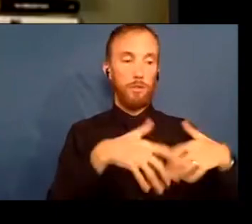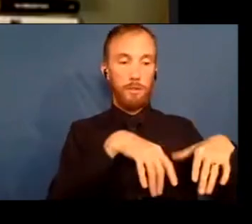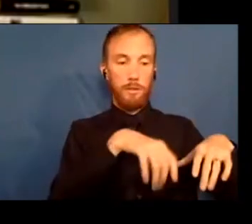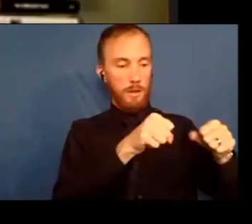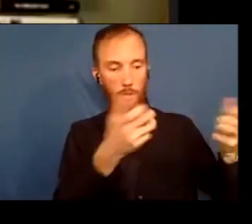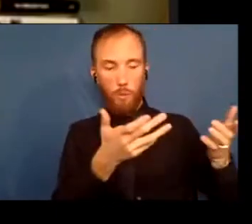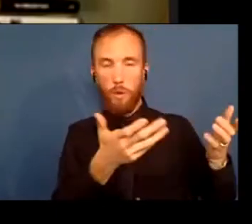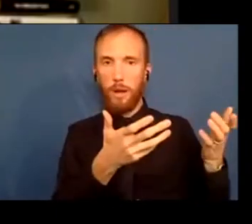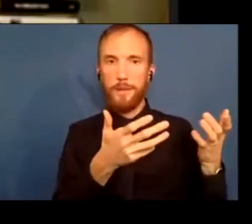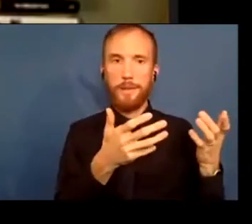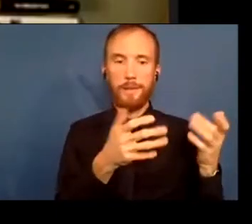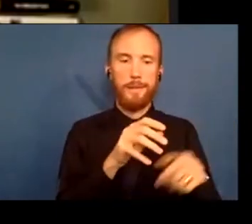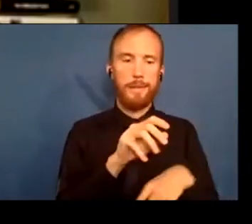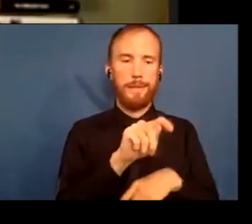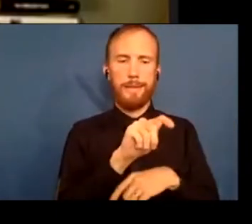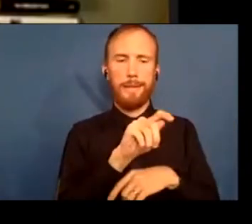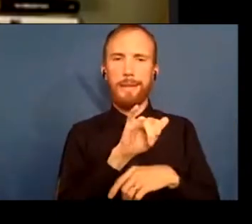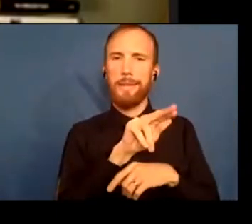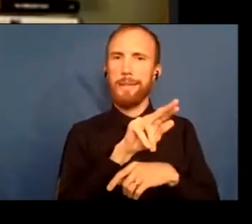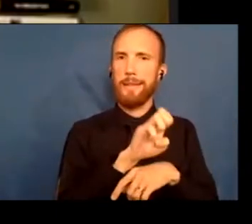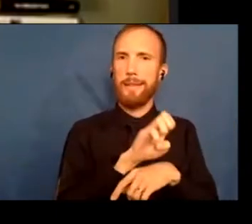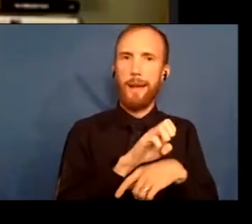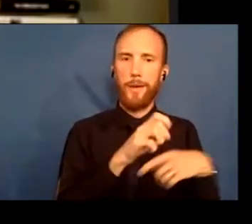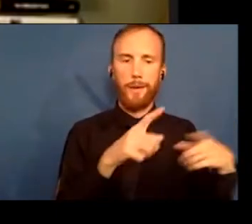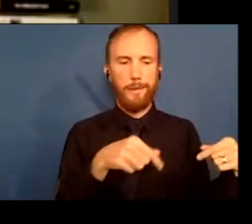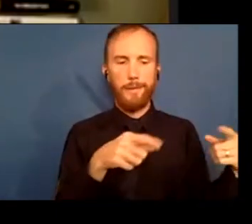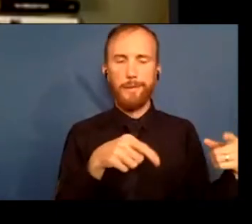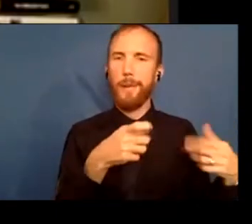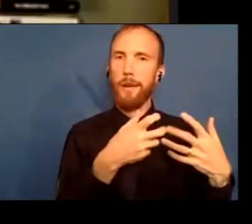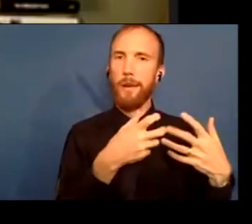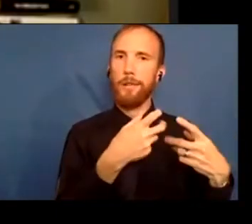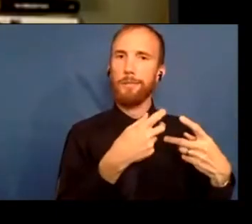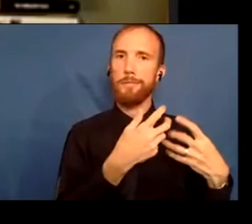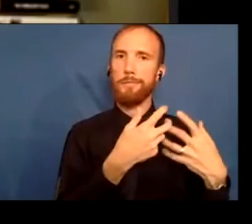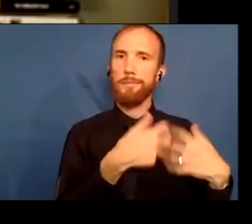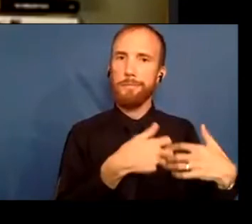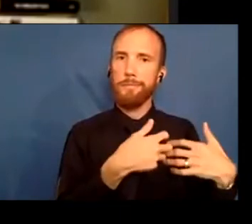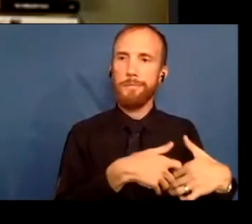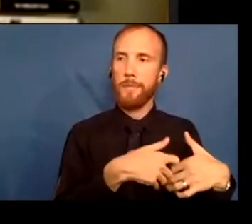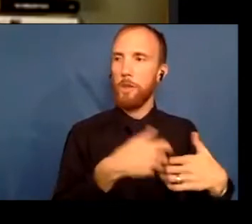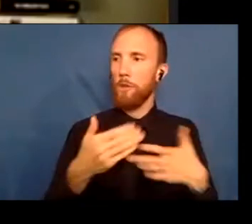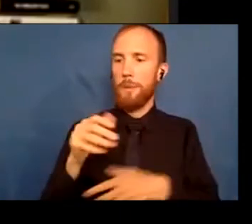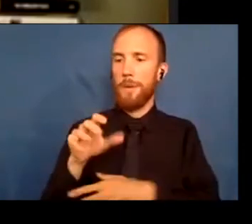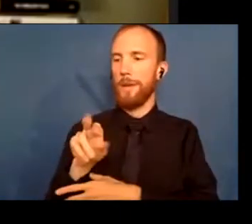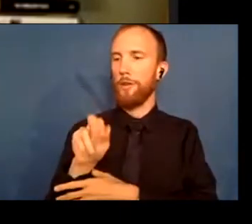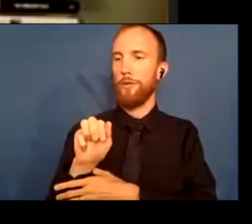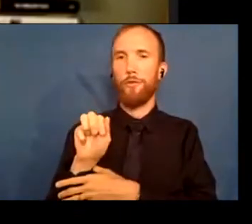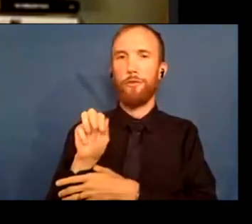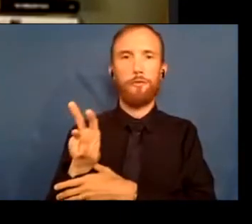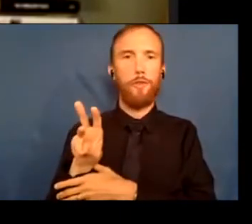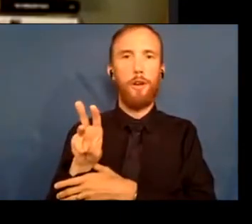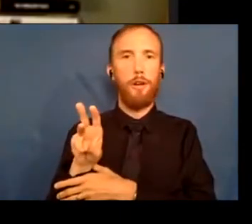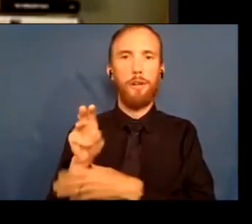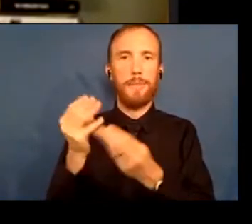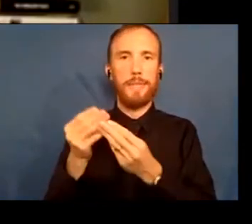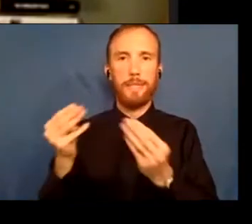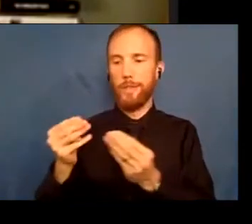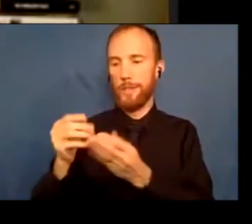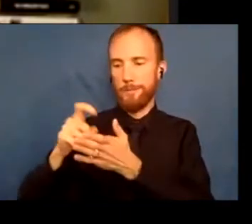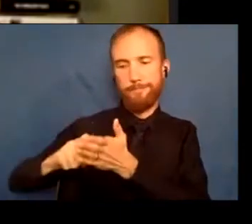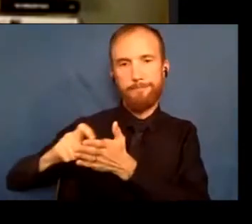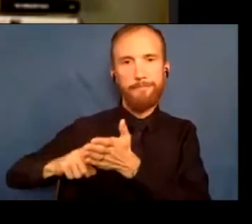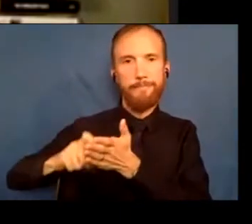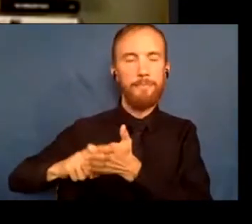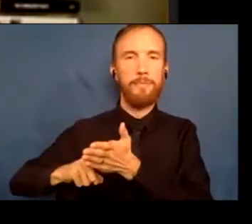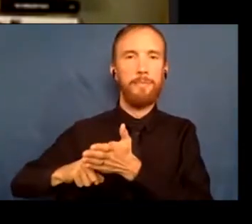tire manufacturing, or you're nationalizing raw material extraction. In each of those cases, whether it's a part of the